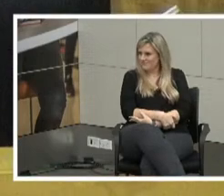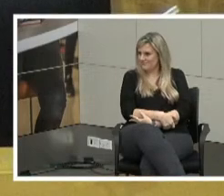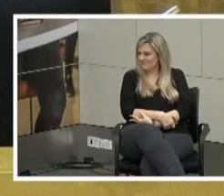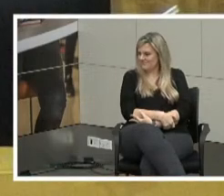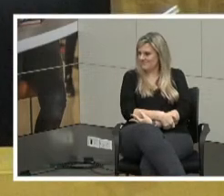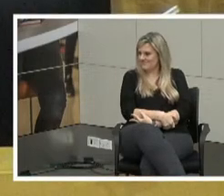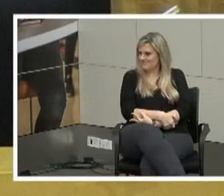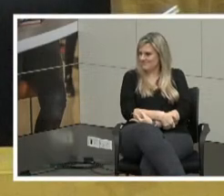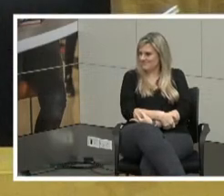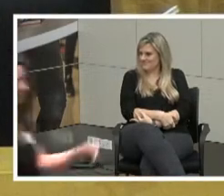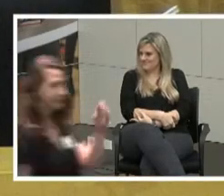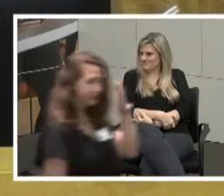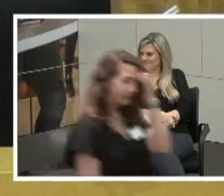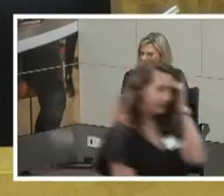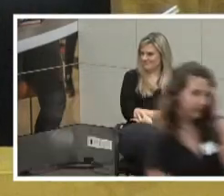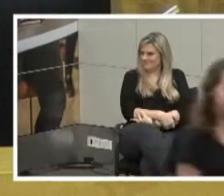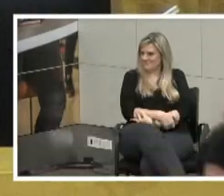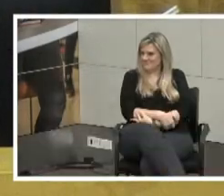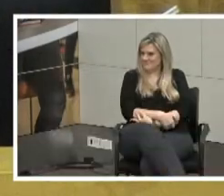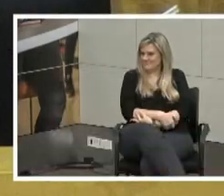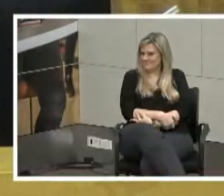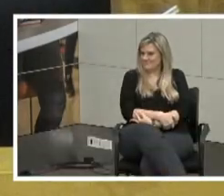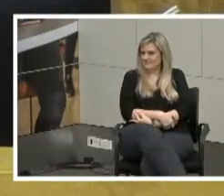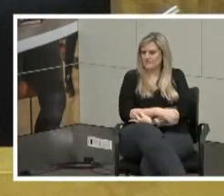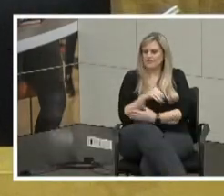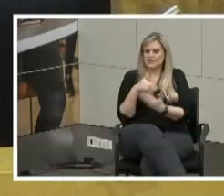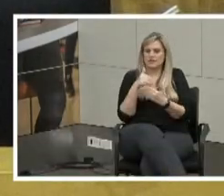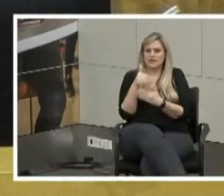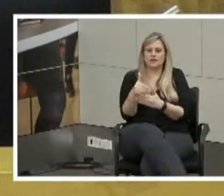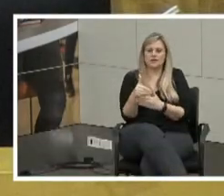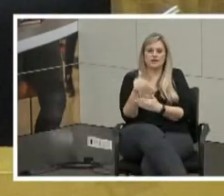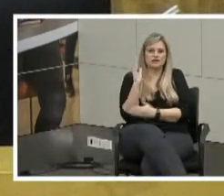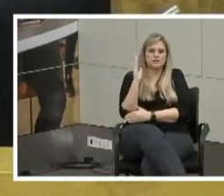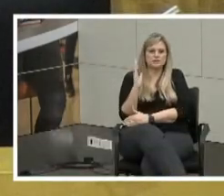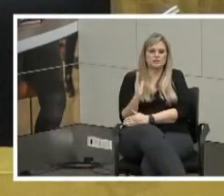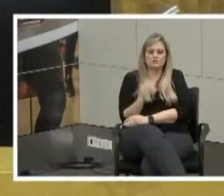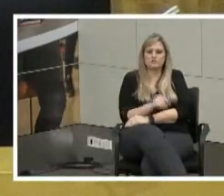villain our next speaker is delene